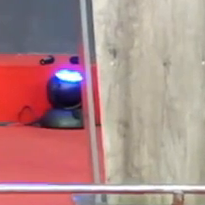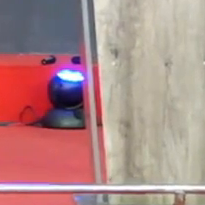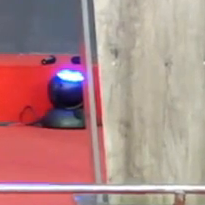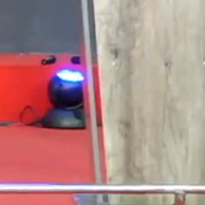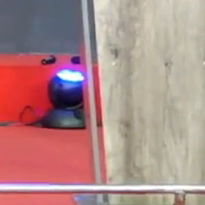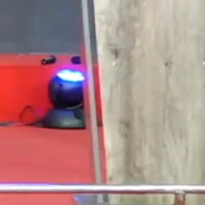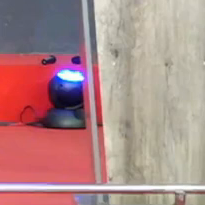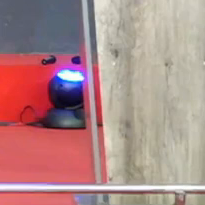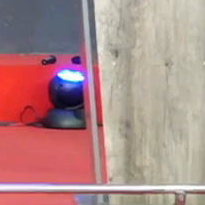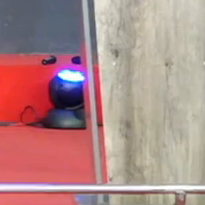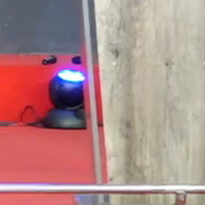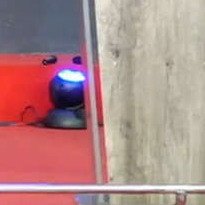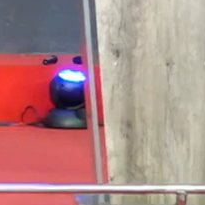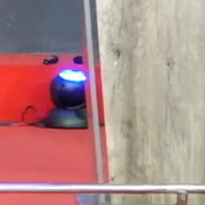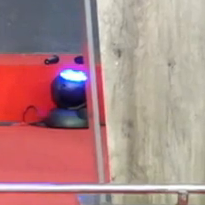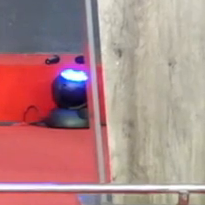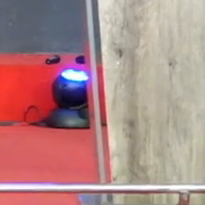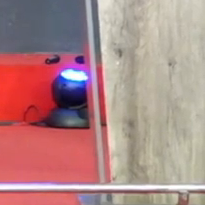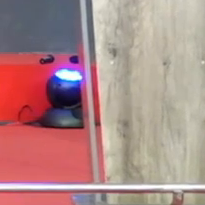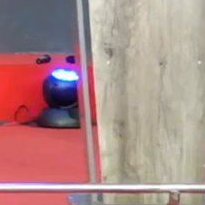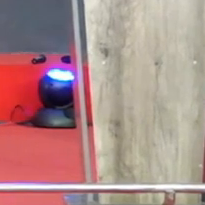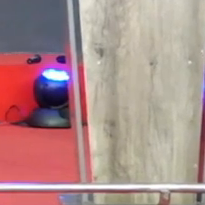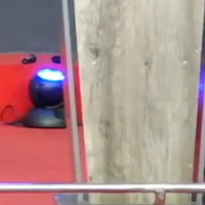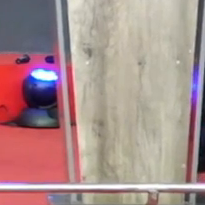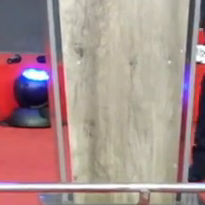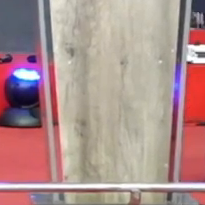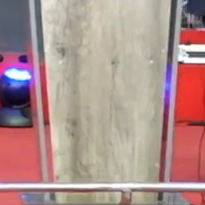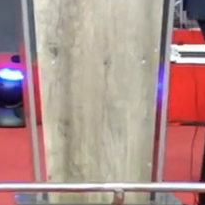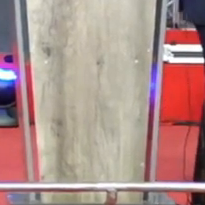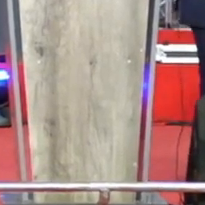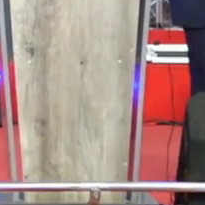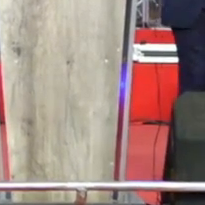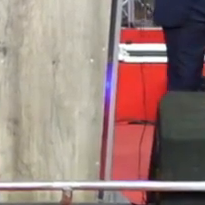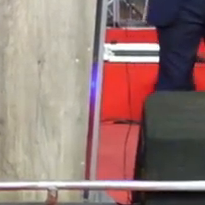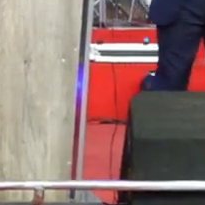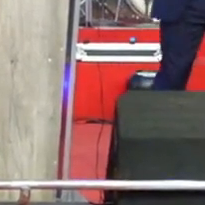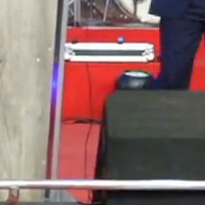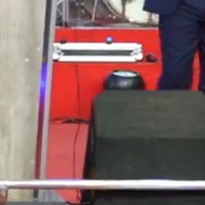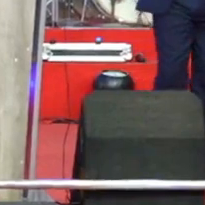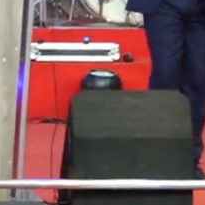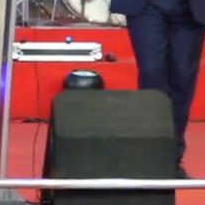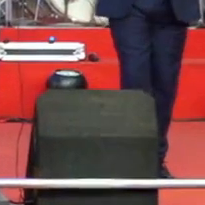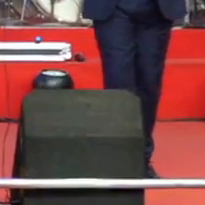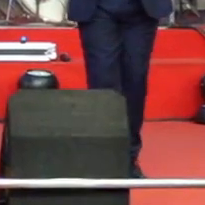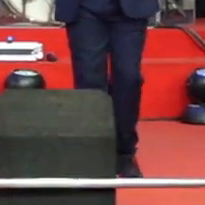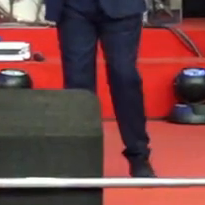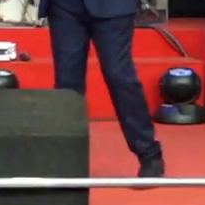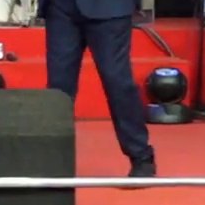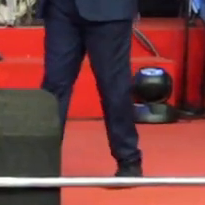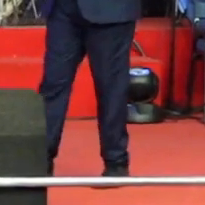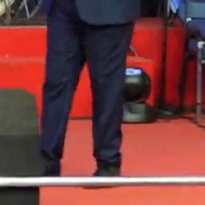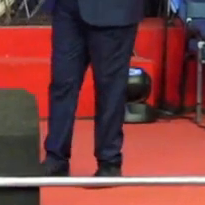Lakini asipande lolote. Now his neighbor jirani yake did what he always did. Alifanya kitu